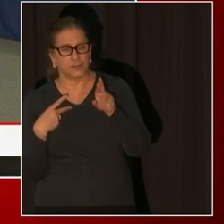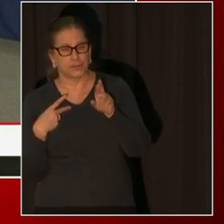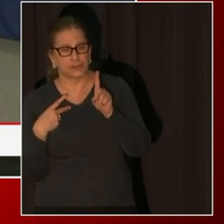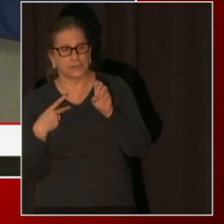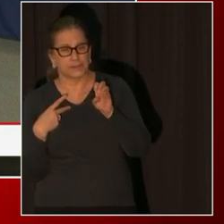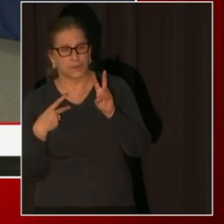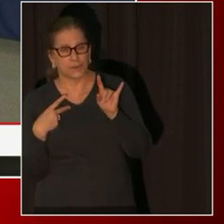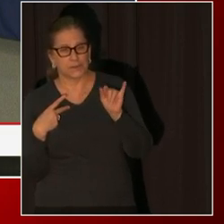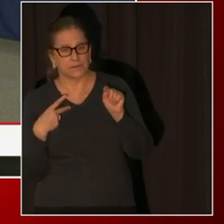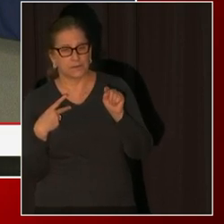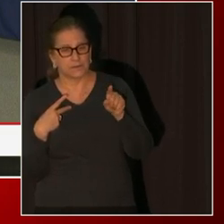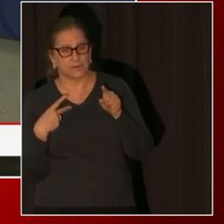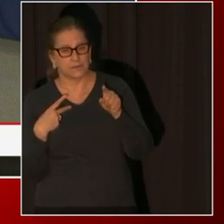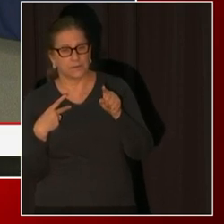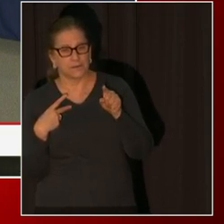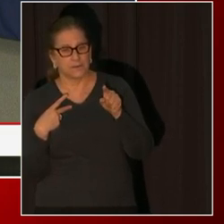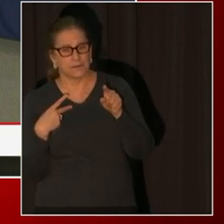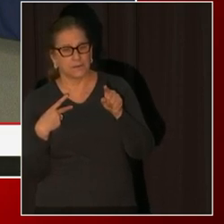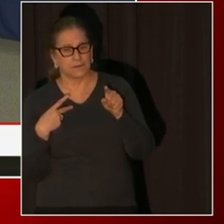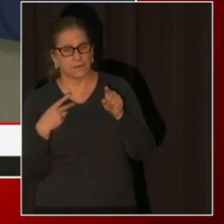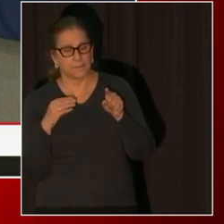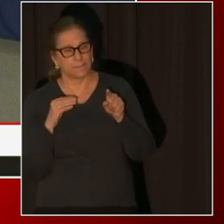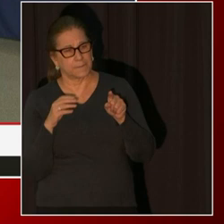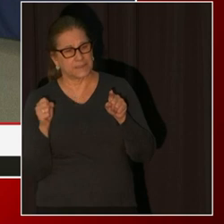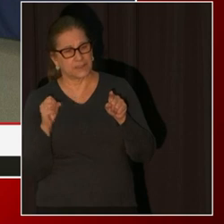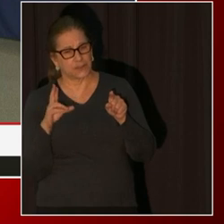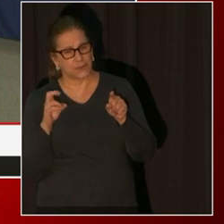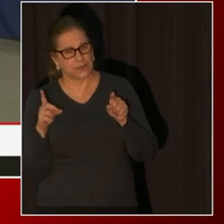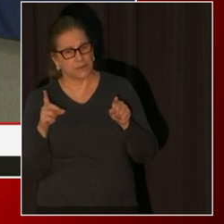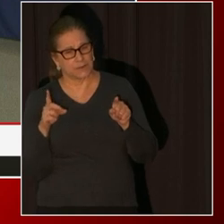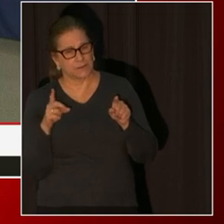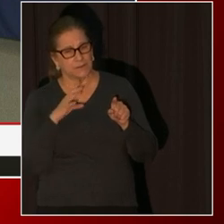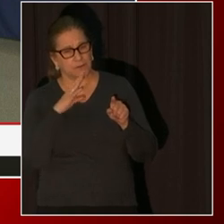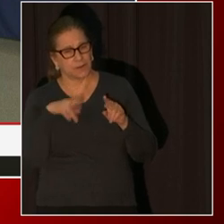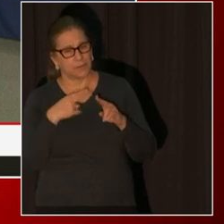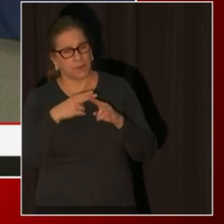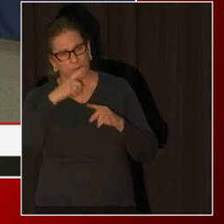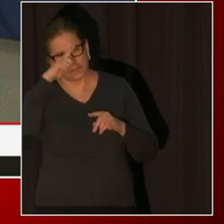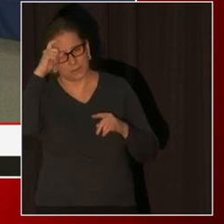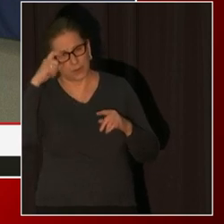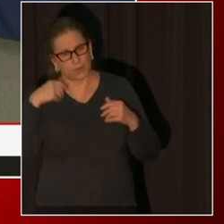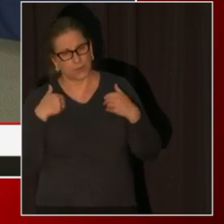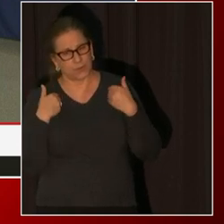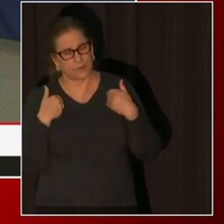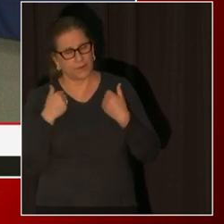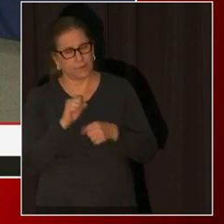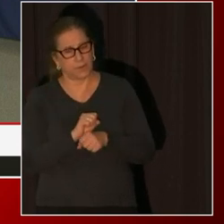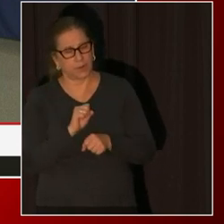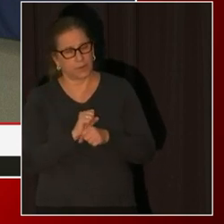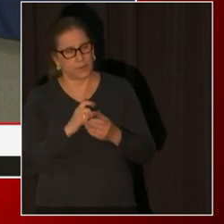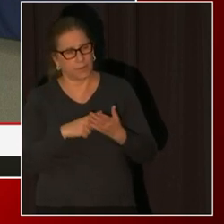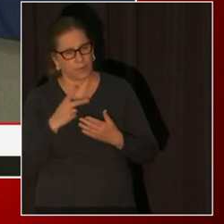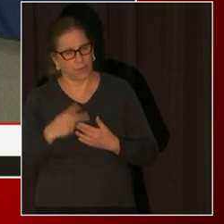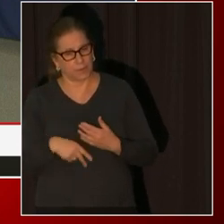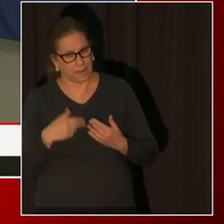Ms. Reed, in terms of the Summer Youth Employment Program, how much is allocated for that, if anything?